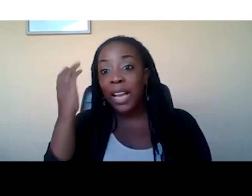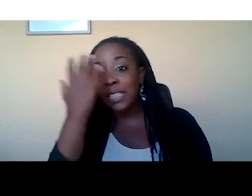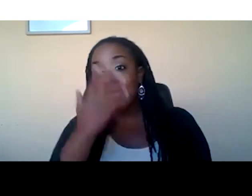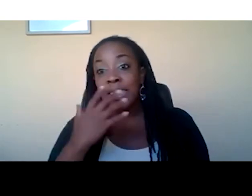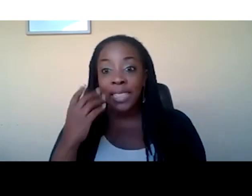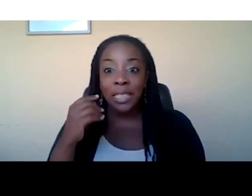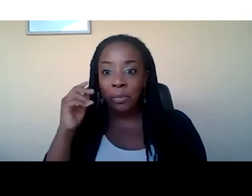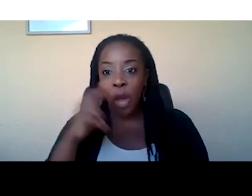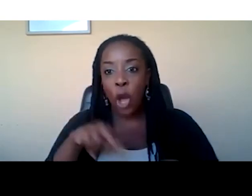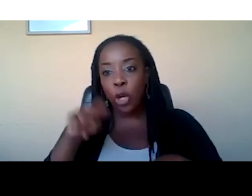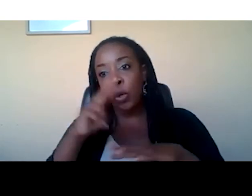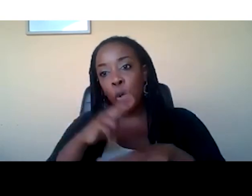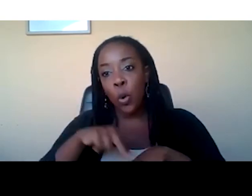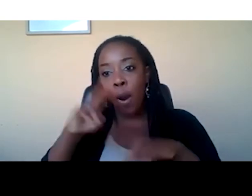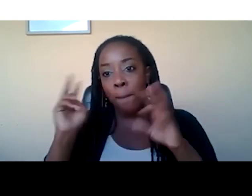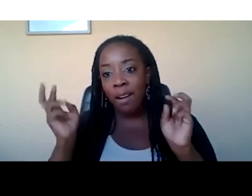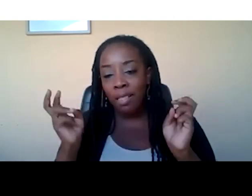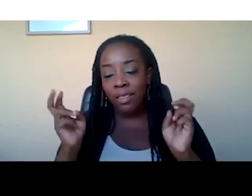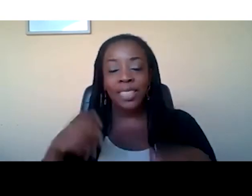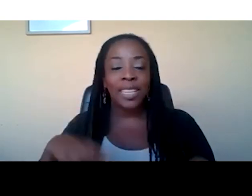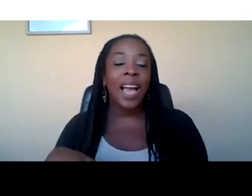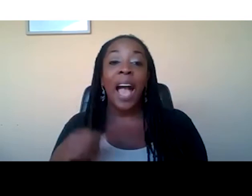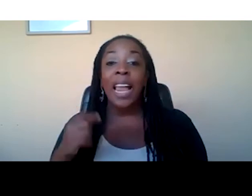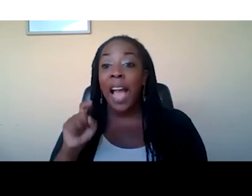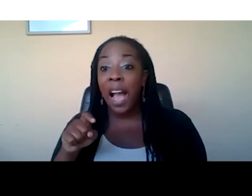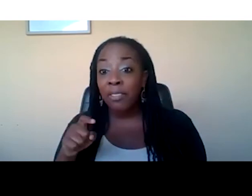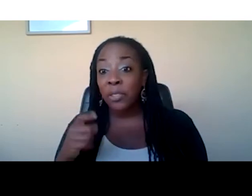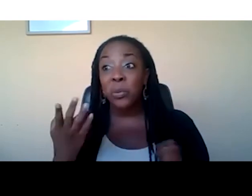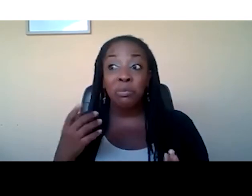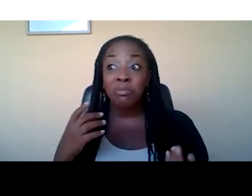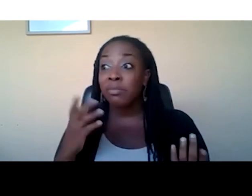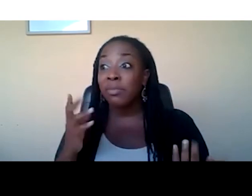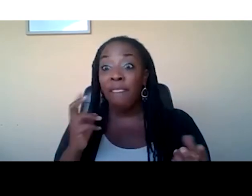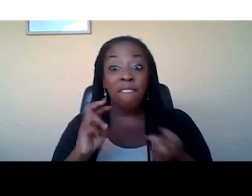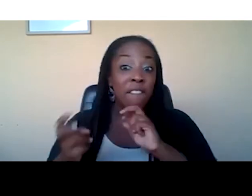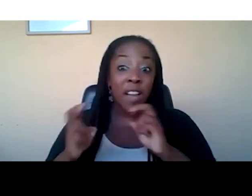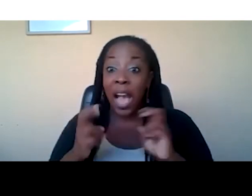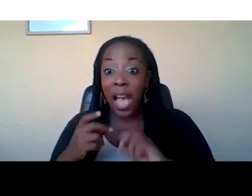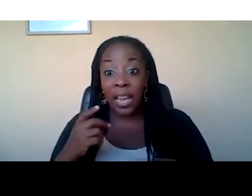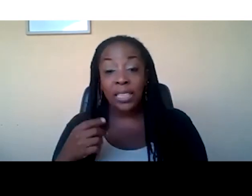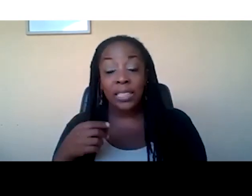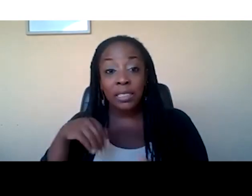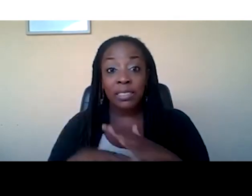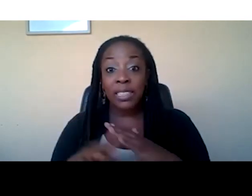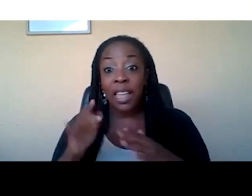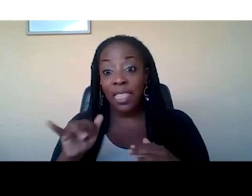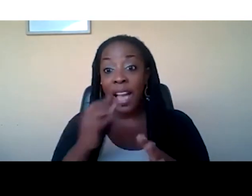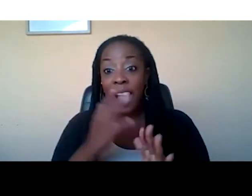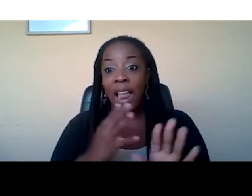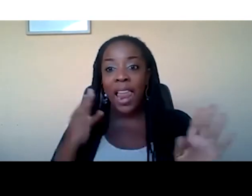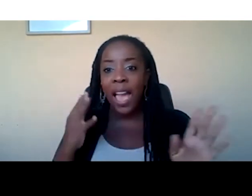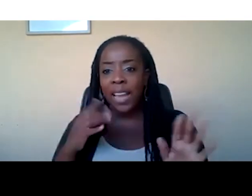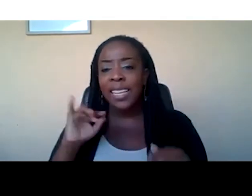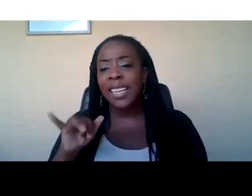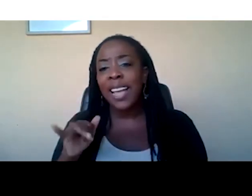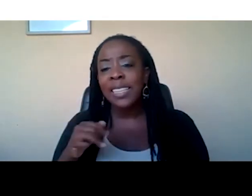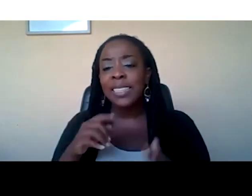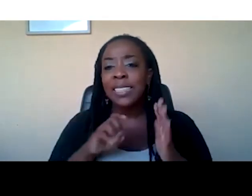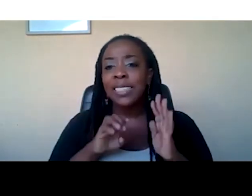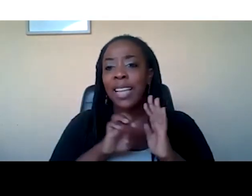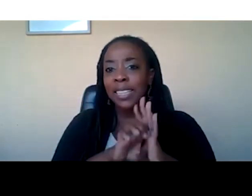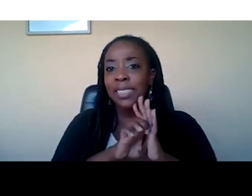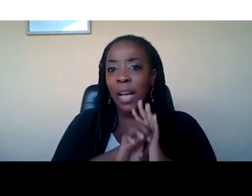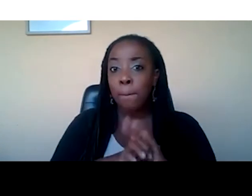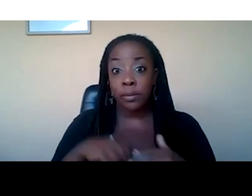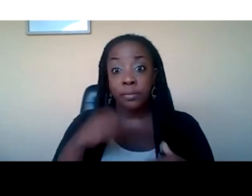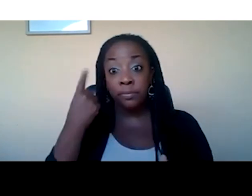non-things. And I will have to fight to get in that line, for example. So I think that getting registered, I hate the label